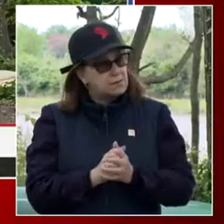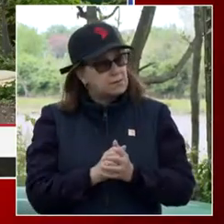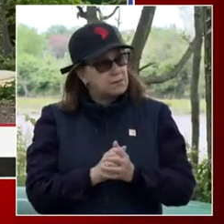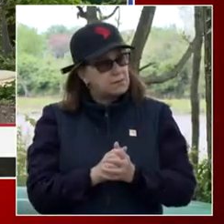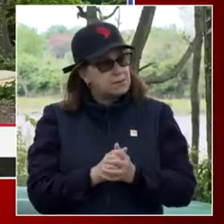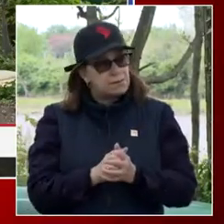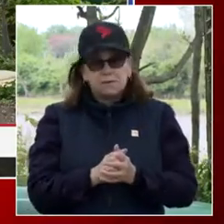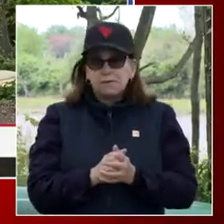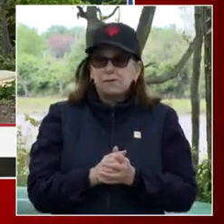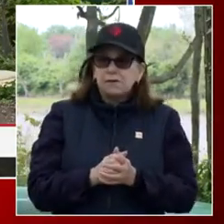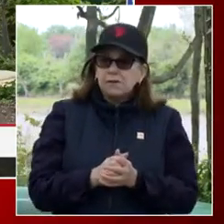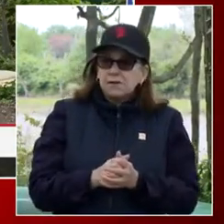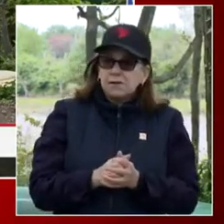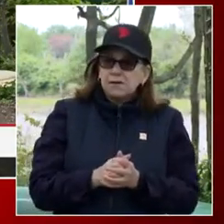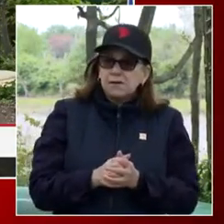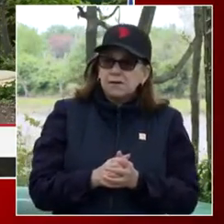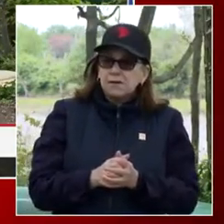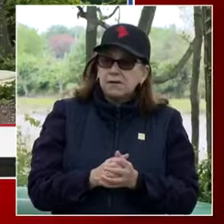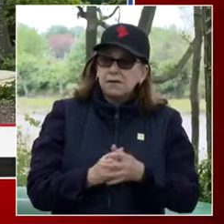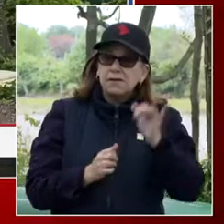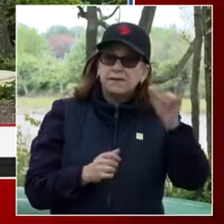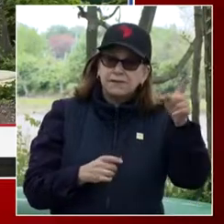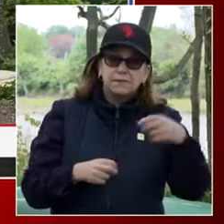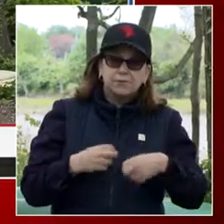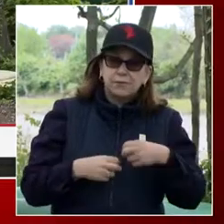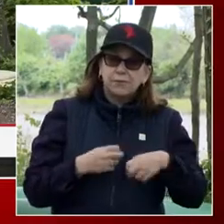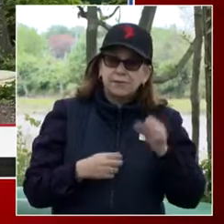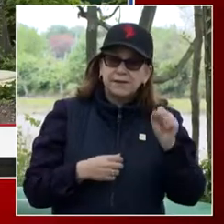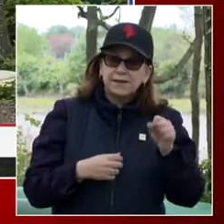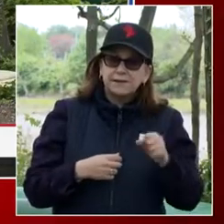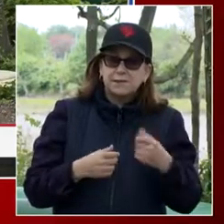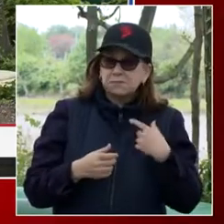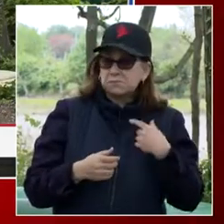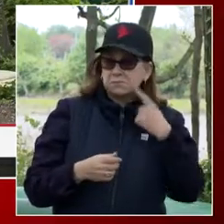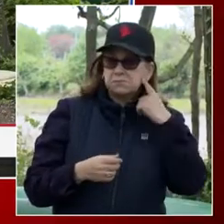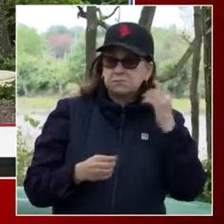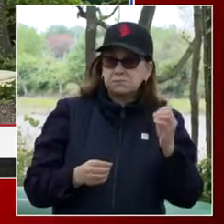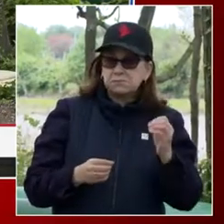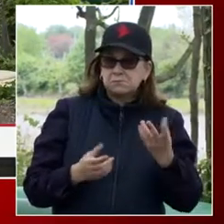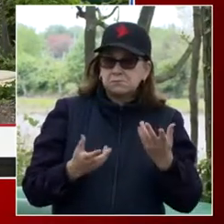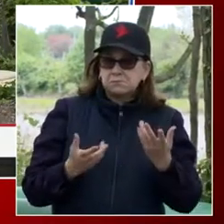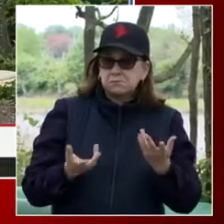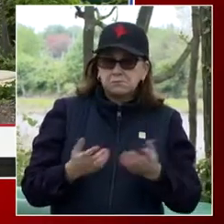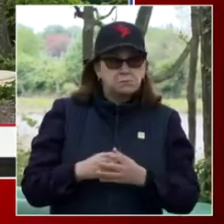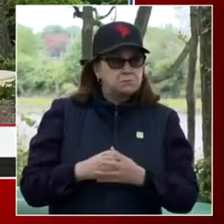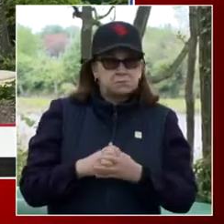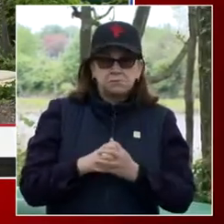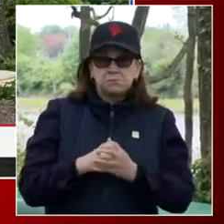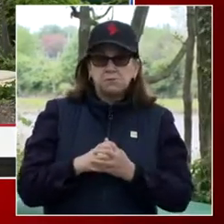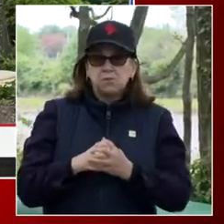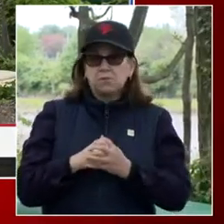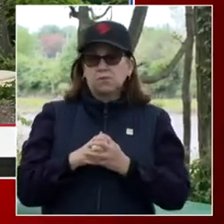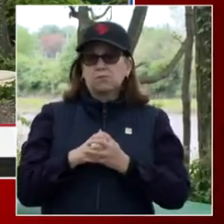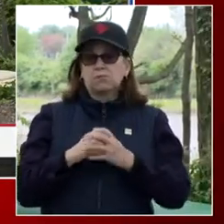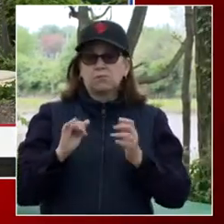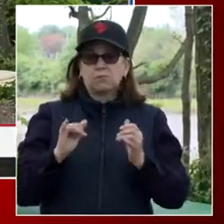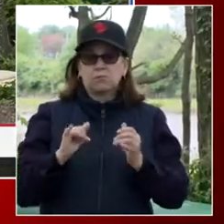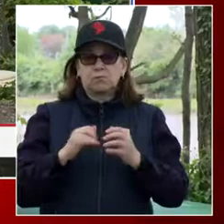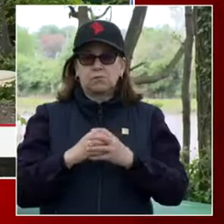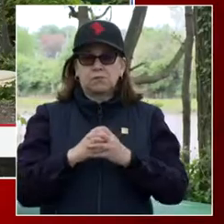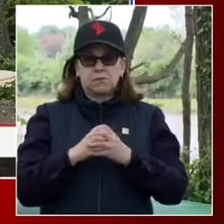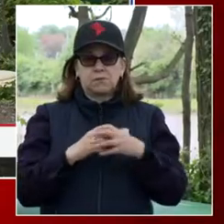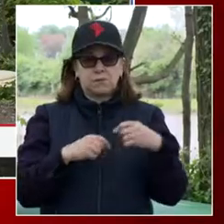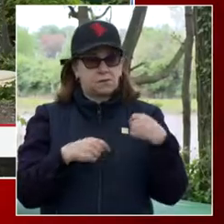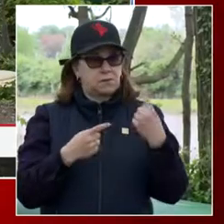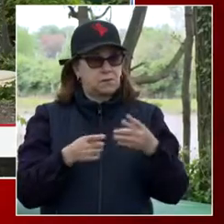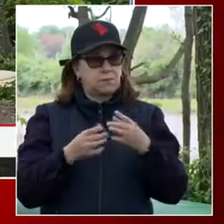Well, Sam, that's a problem. I hadn't heard that we had the neighborhoods that were experiencing a 2 or 3 week